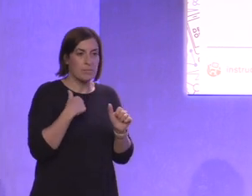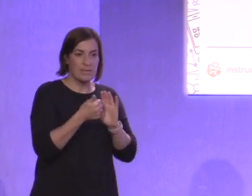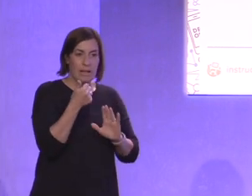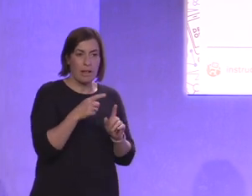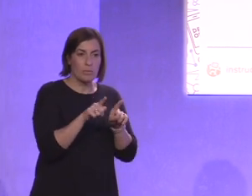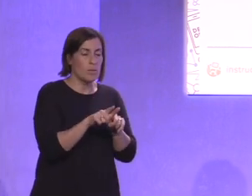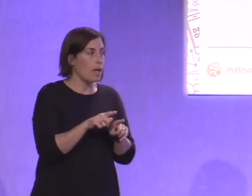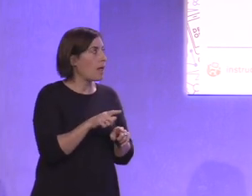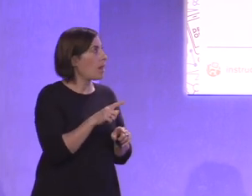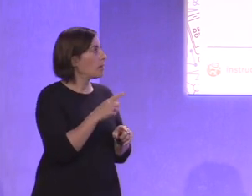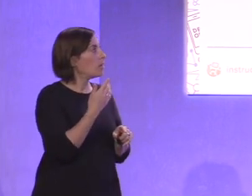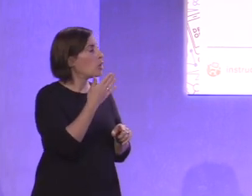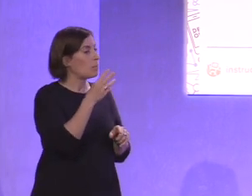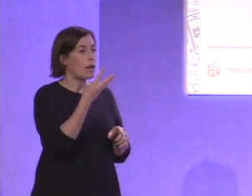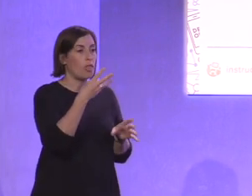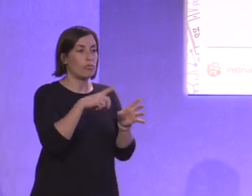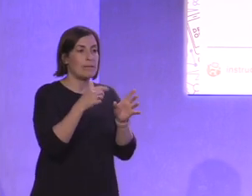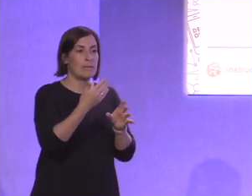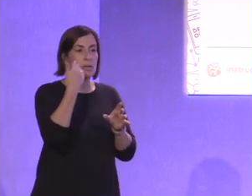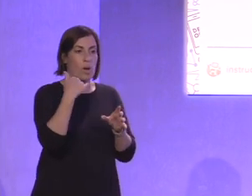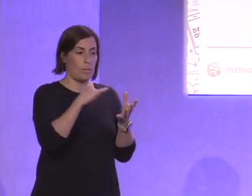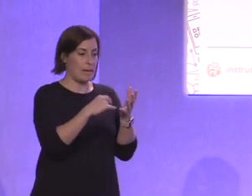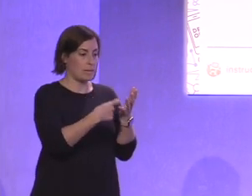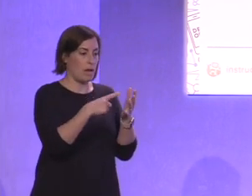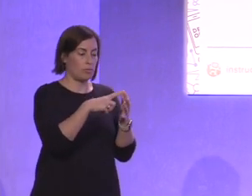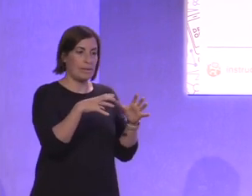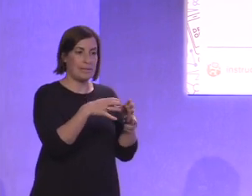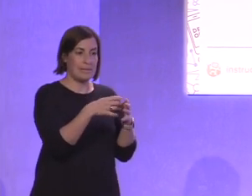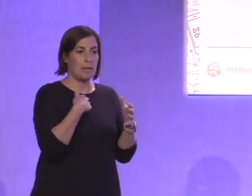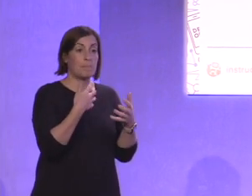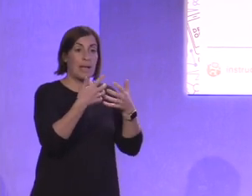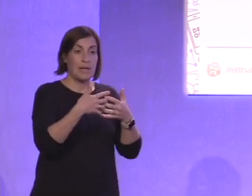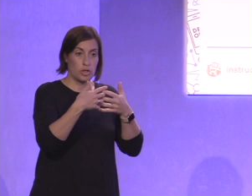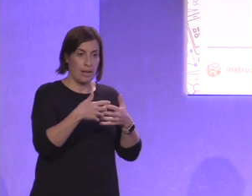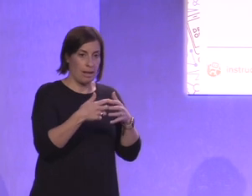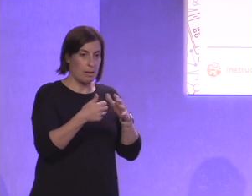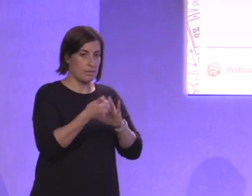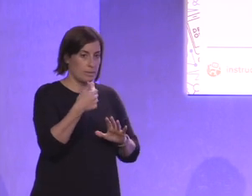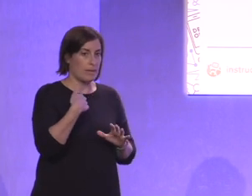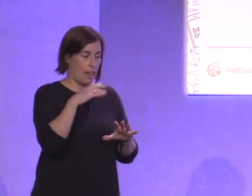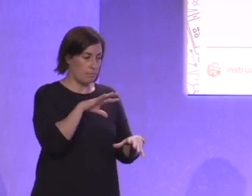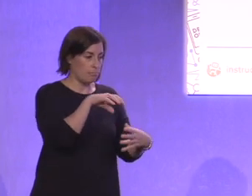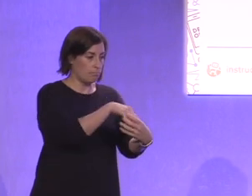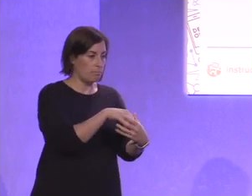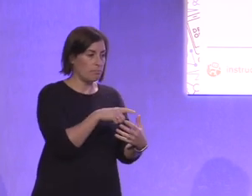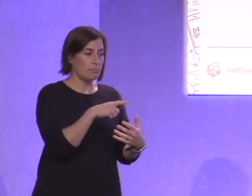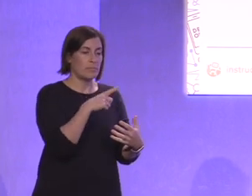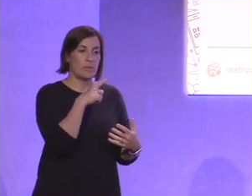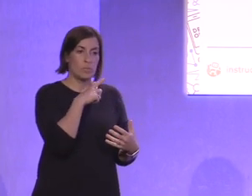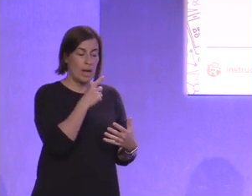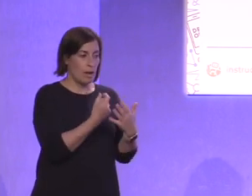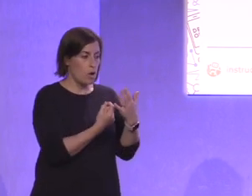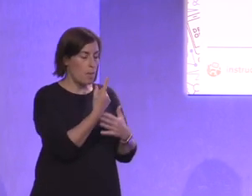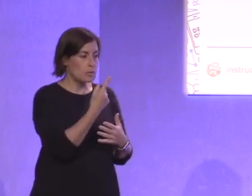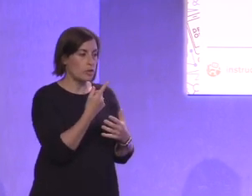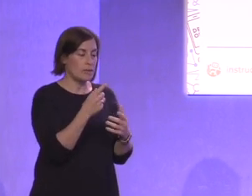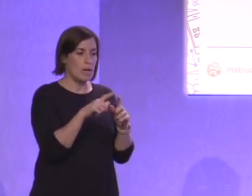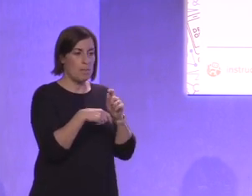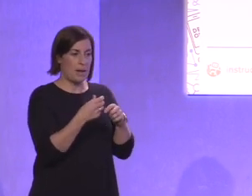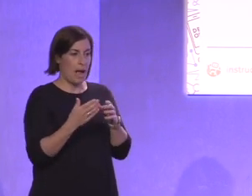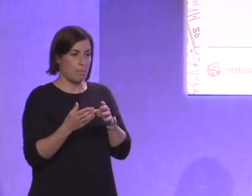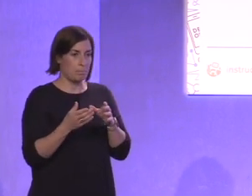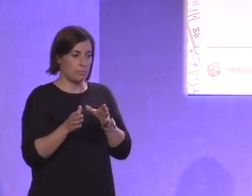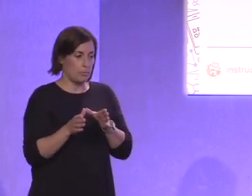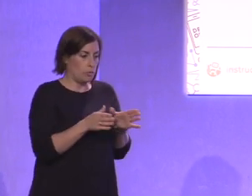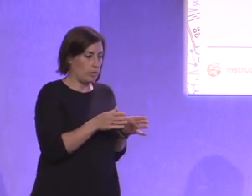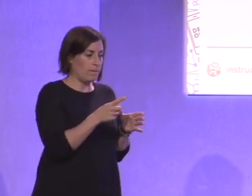ago as an engineer. My background is in engineering. And there was an opportunity to step into a product management role, and